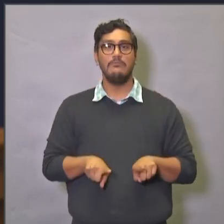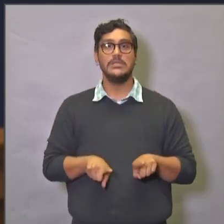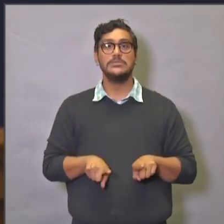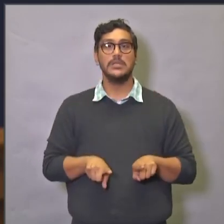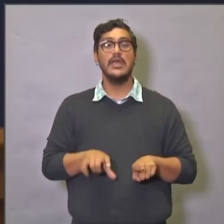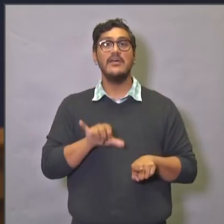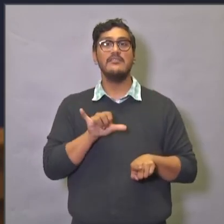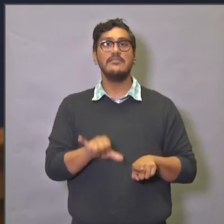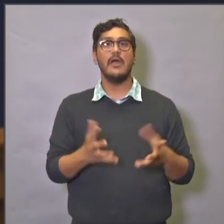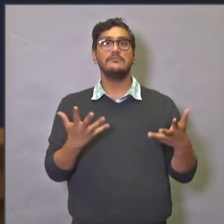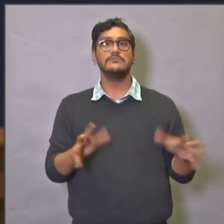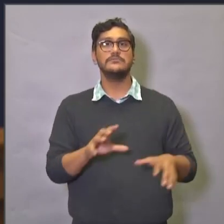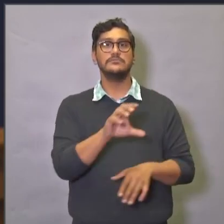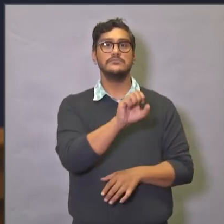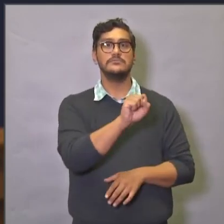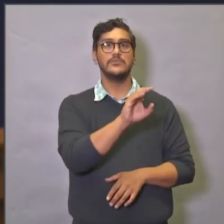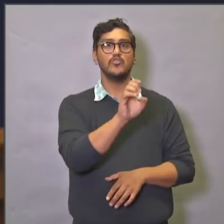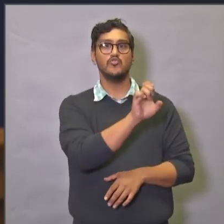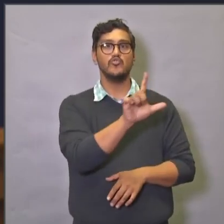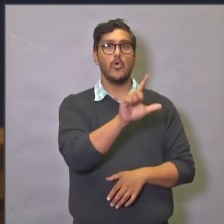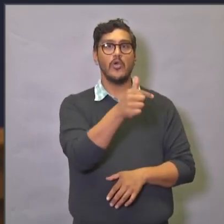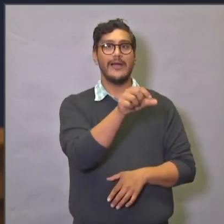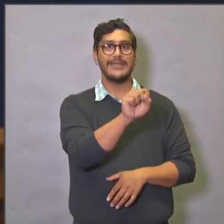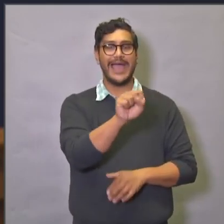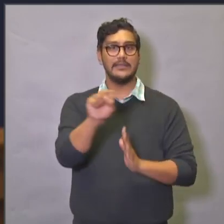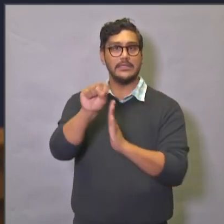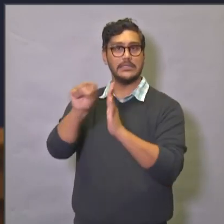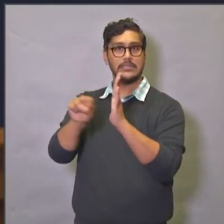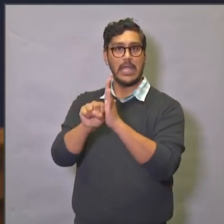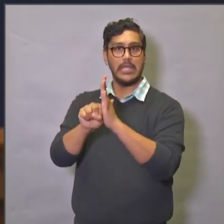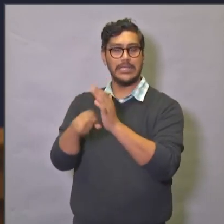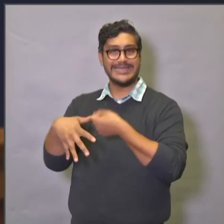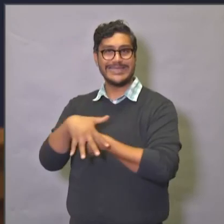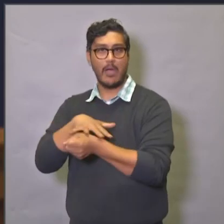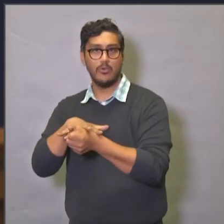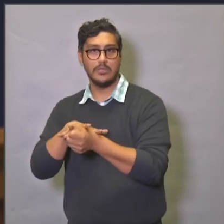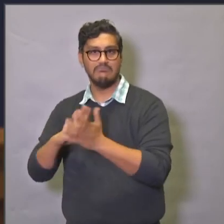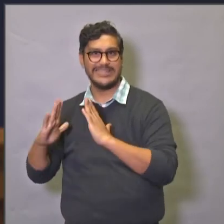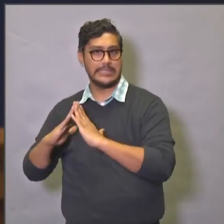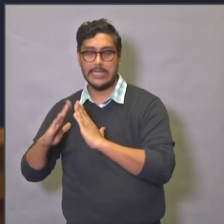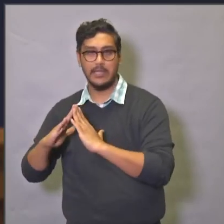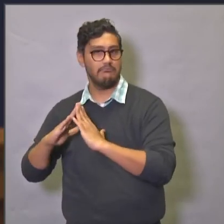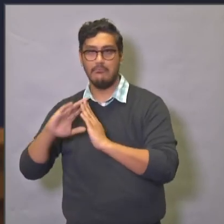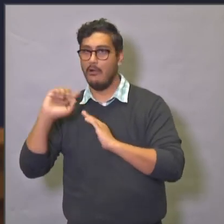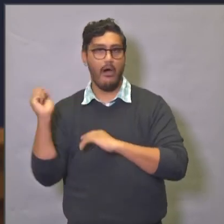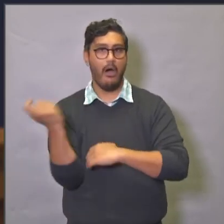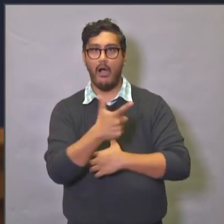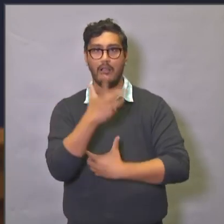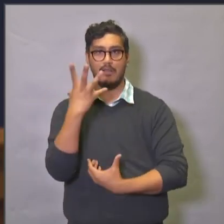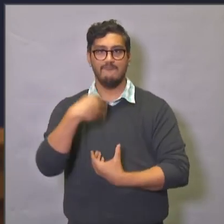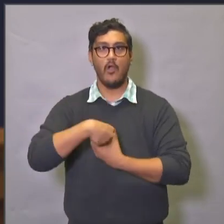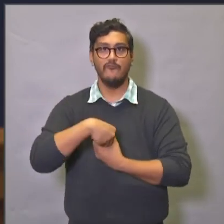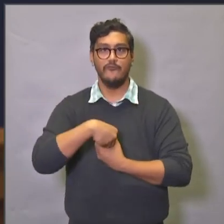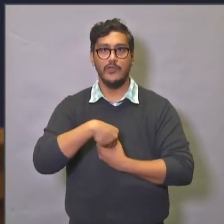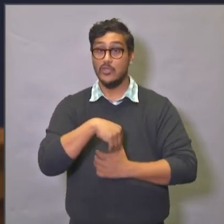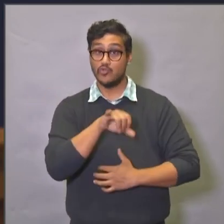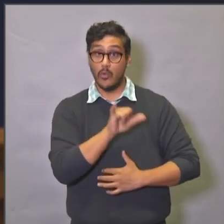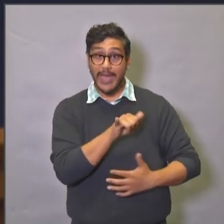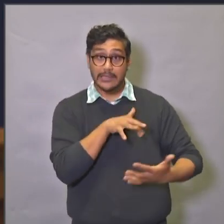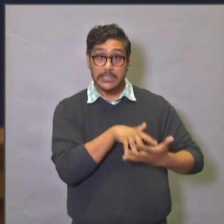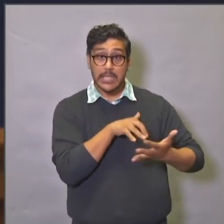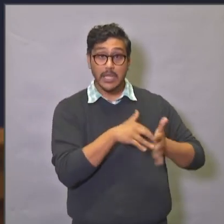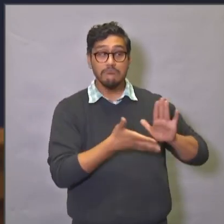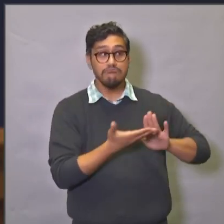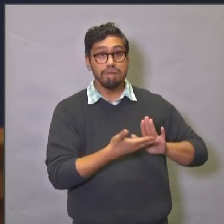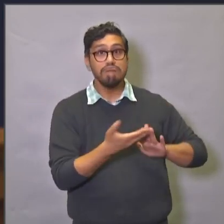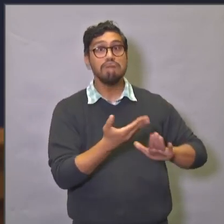by SoCal Gas, as well as the state and the county, and the city as well was involved. So getting this study up and running and